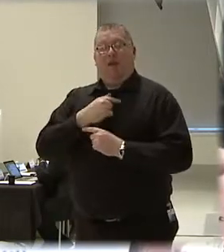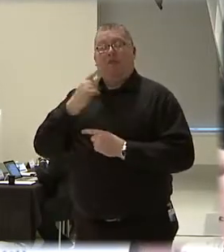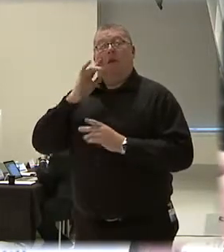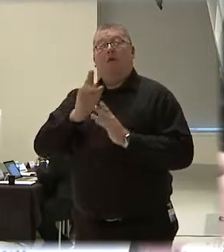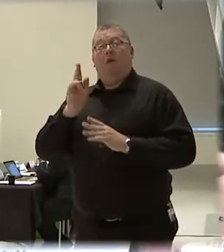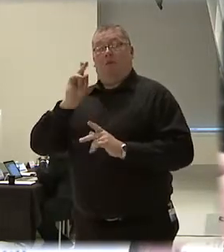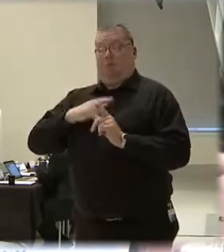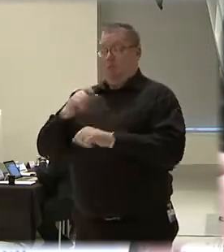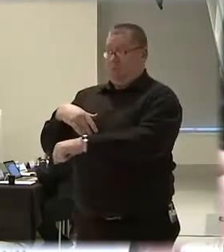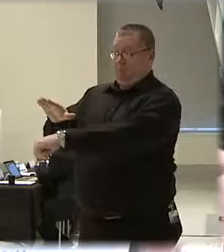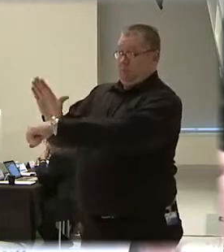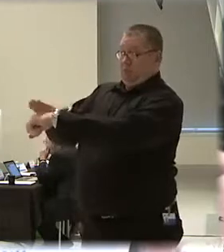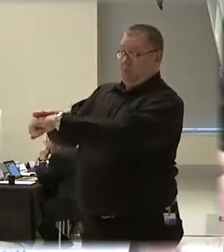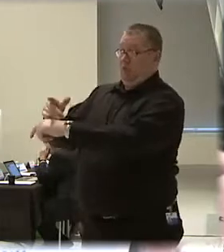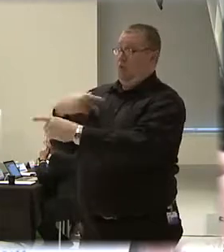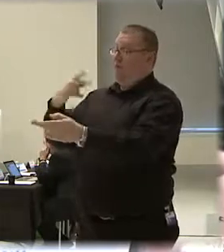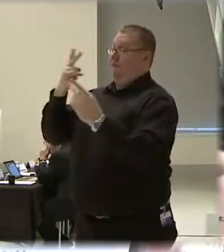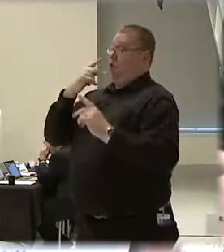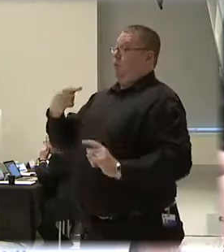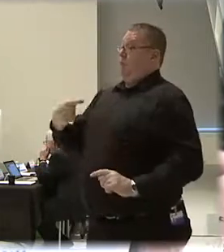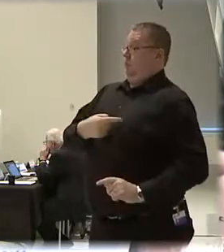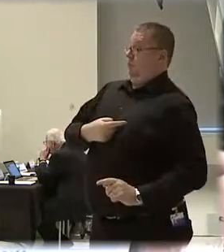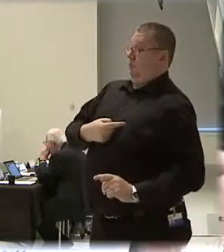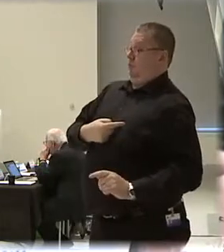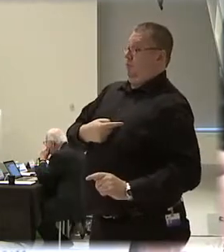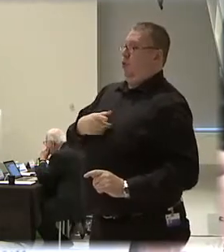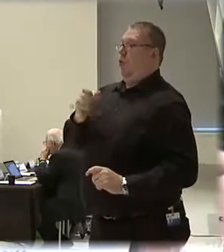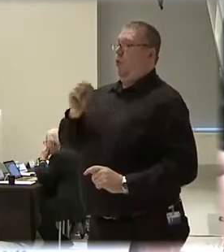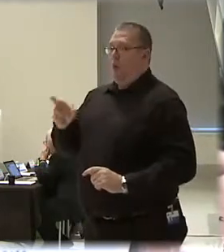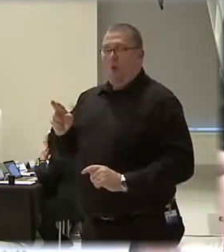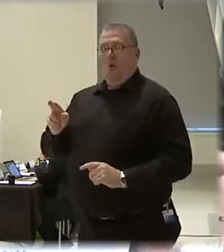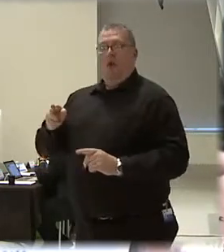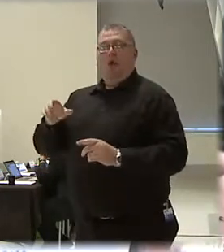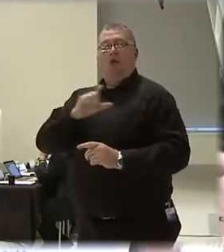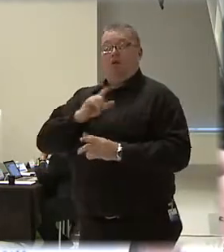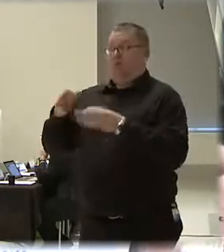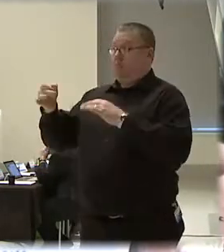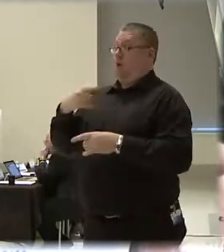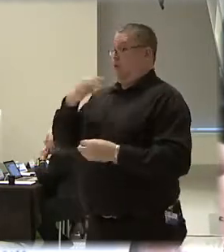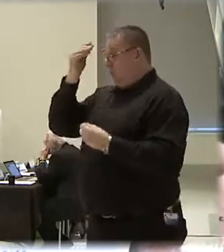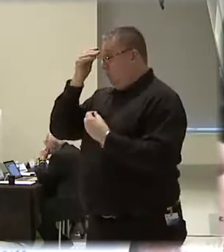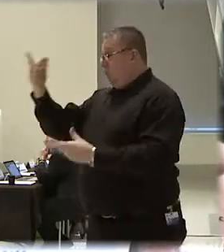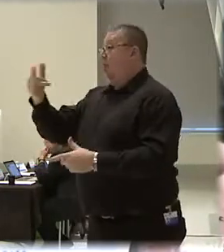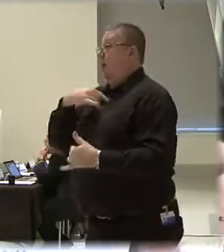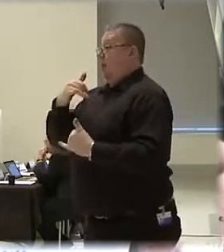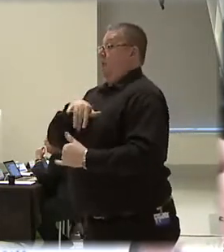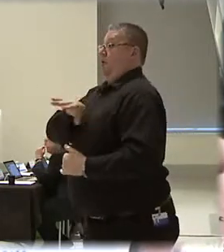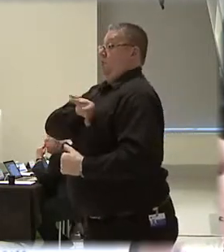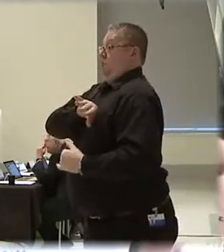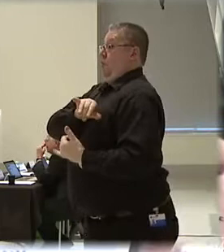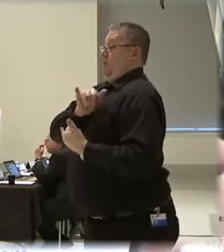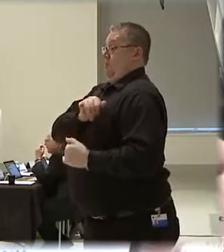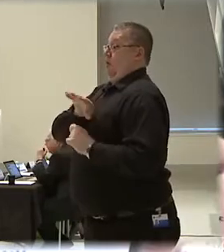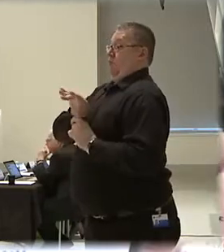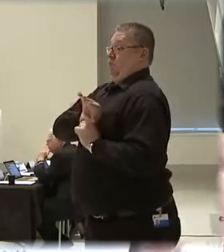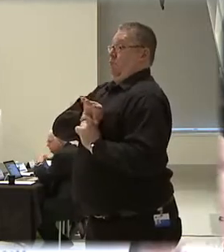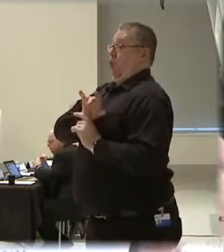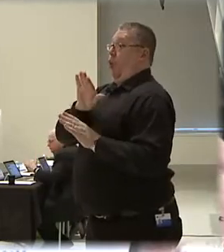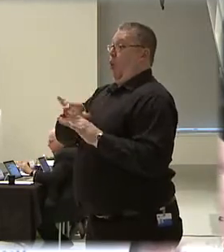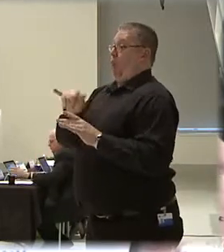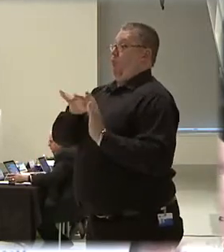given notice, either through a visual cue or through the officer's explanation that they are being recorded, particularly